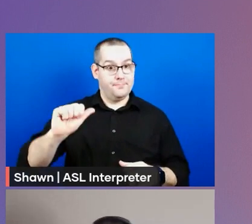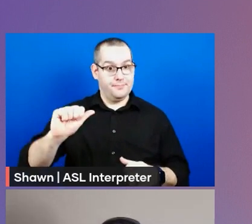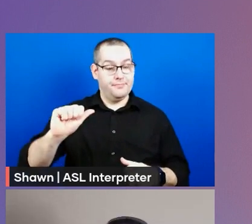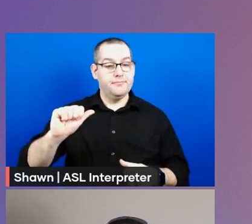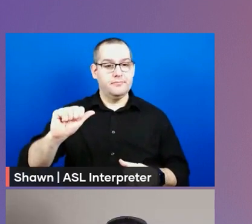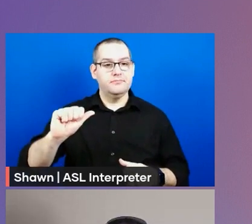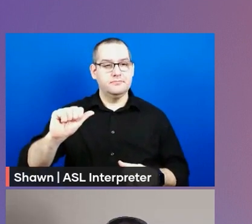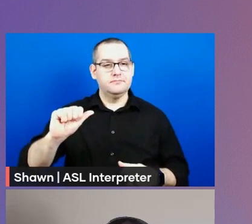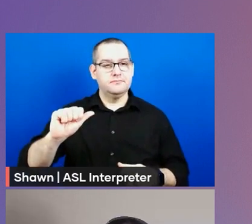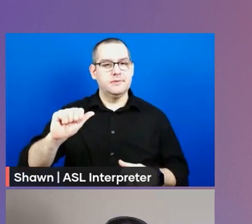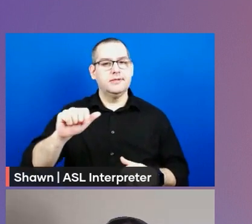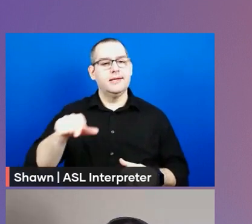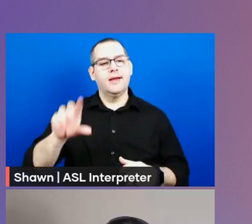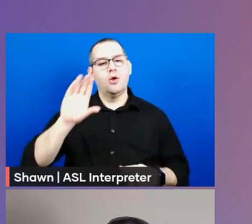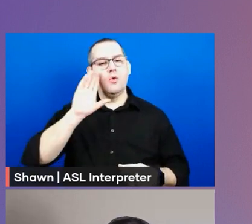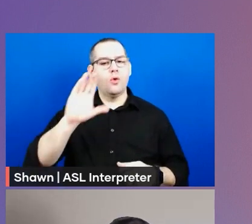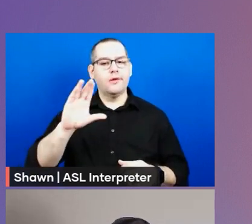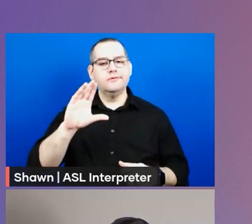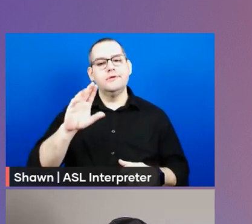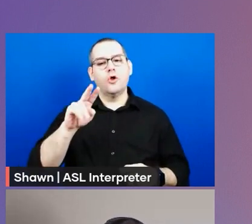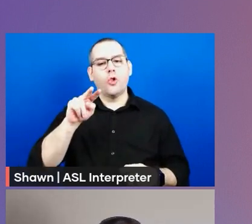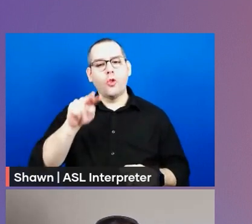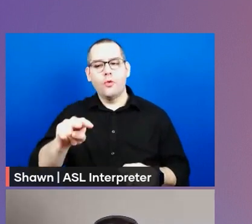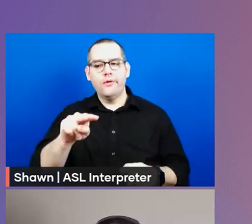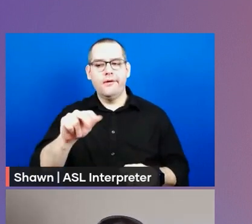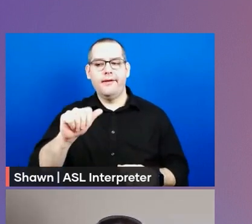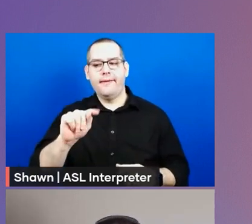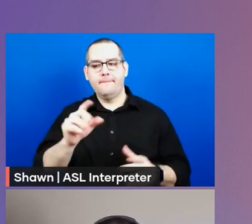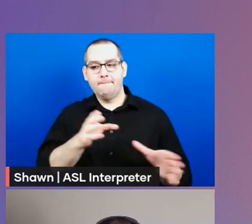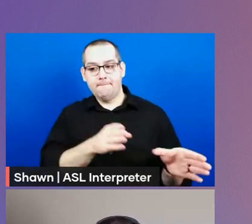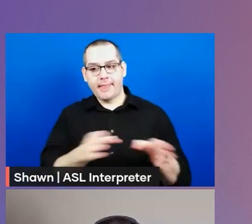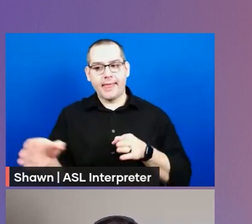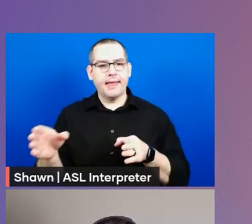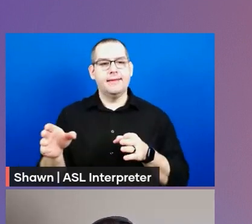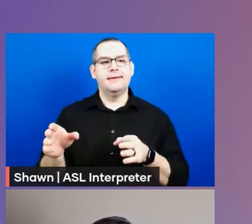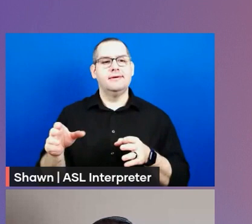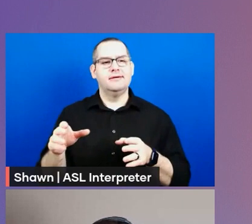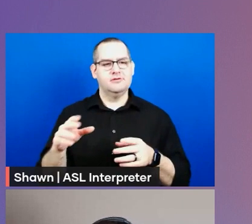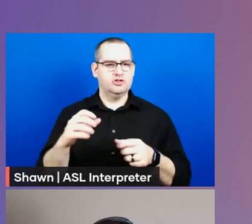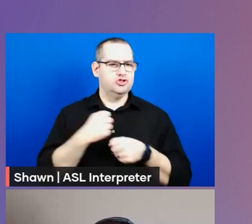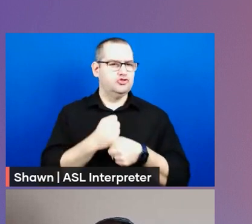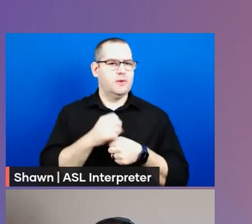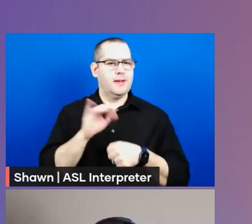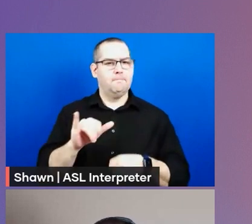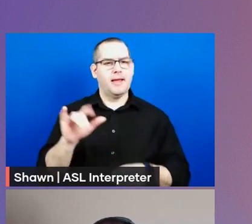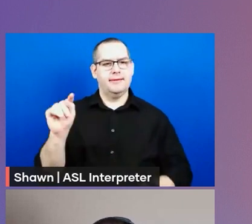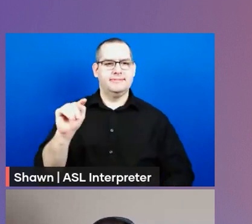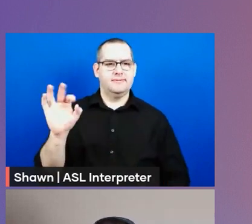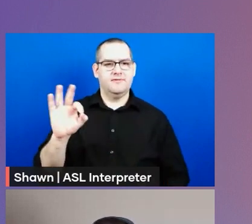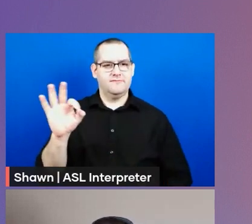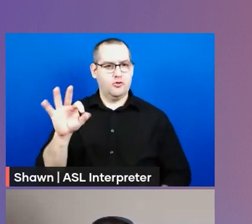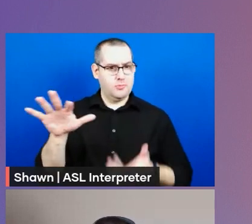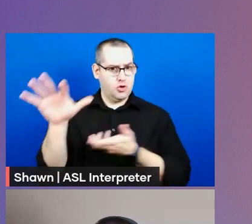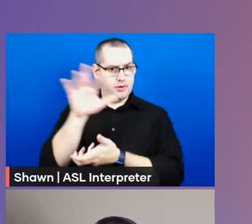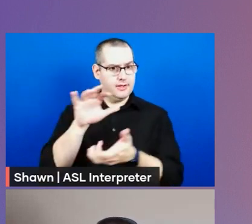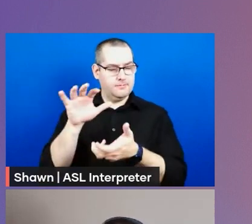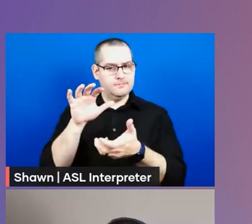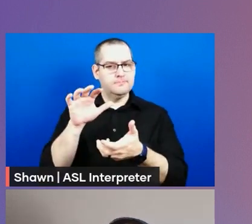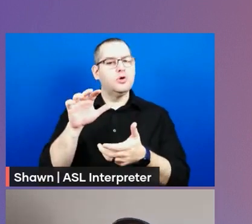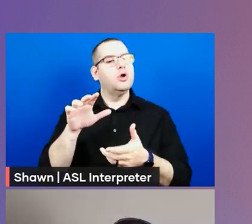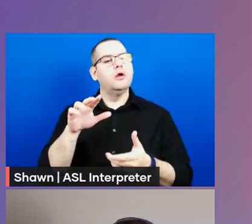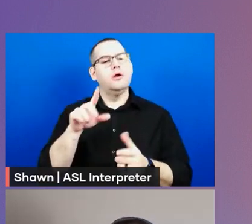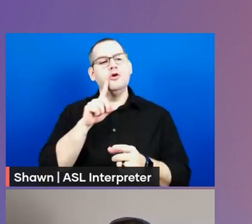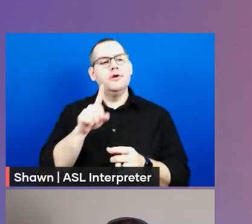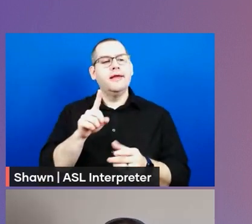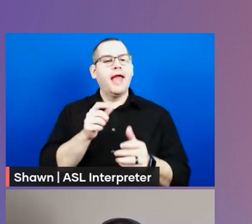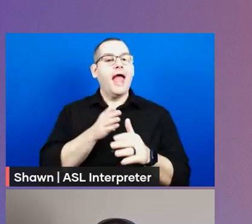Open Policy Agent is going to be looking at the plan that is generated by Terraform Cloud, which is why it comes directly